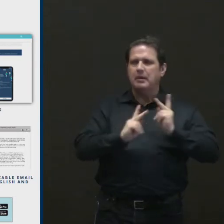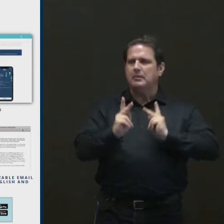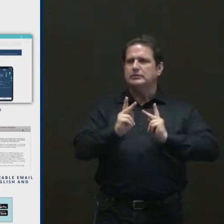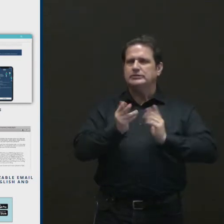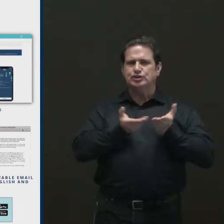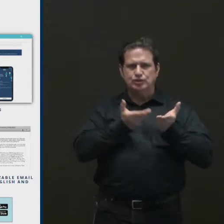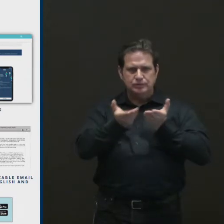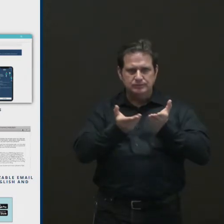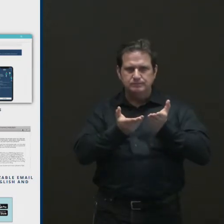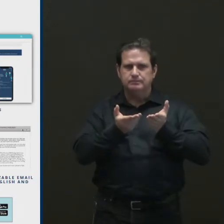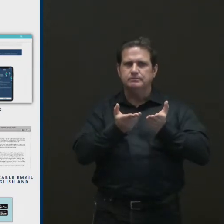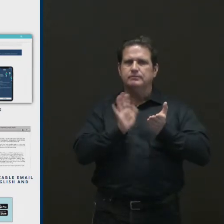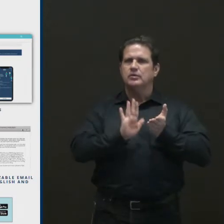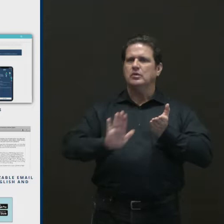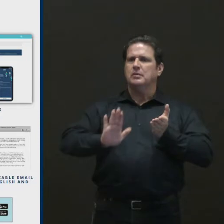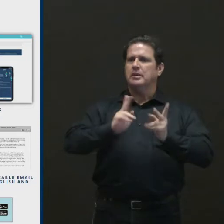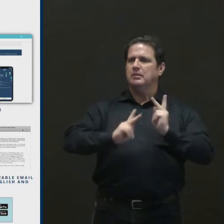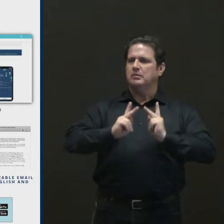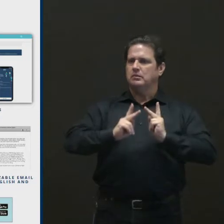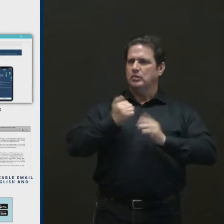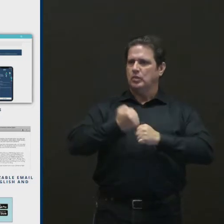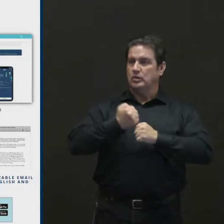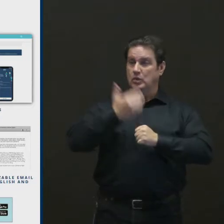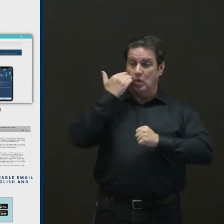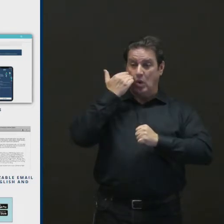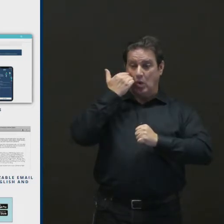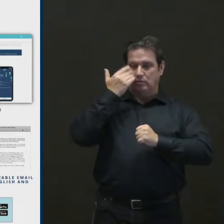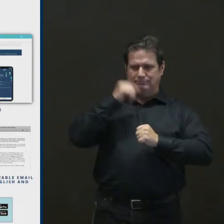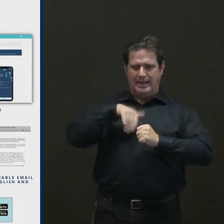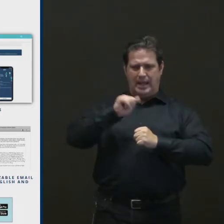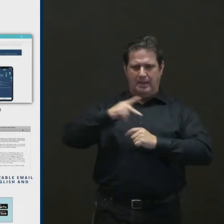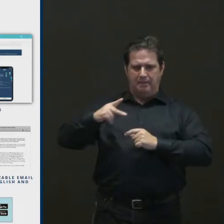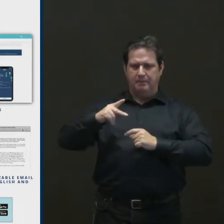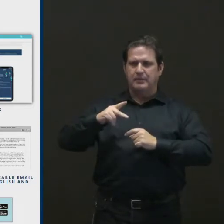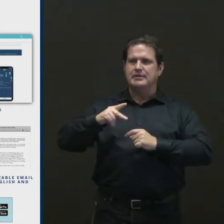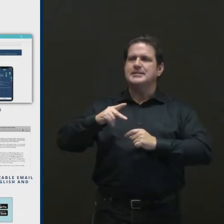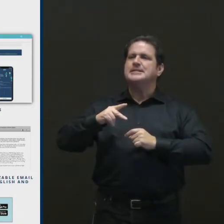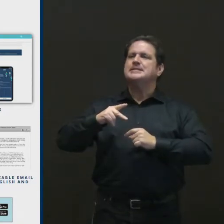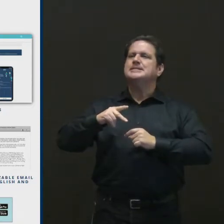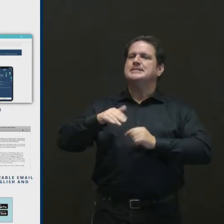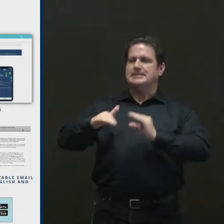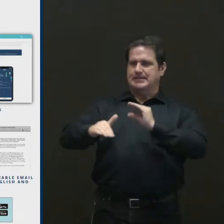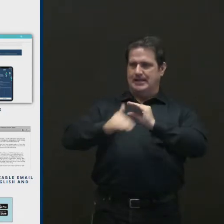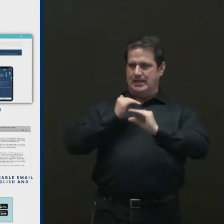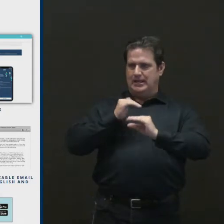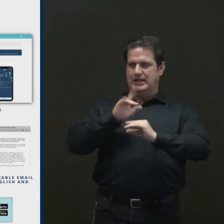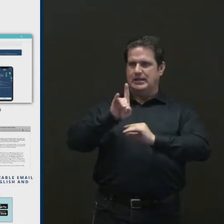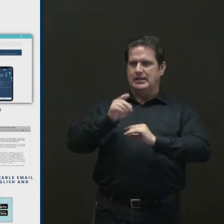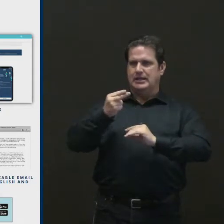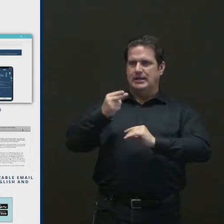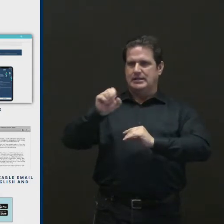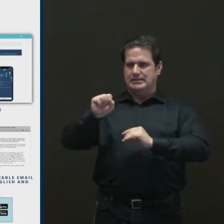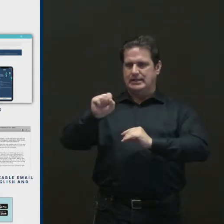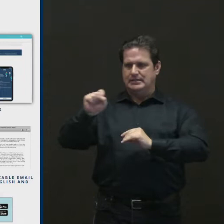serve and the people who work with you know about this app, we urge you to email